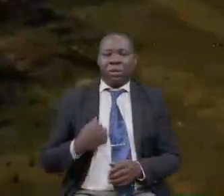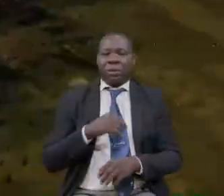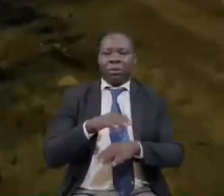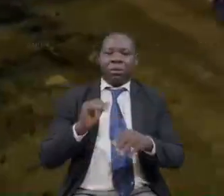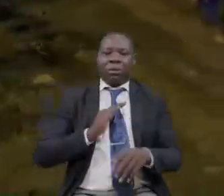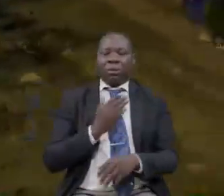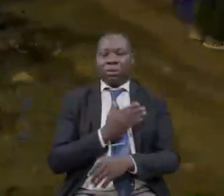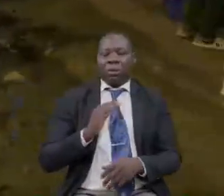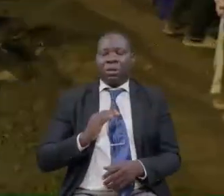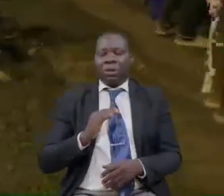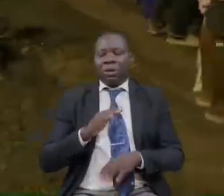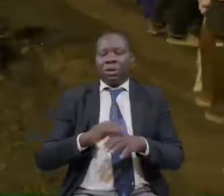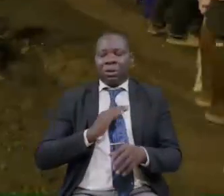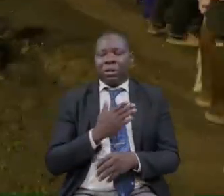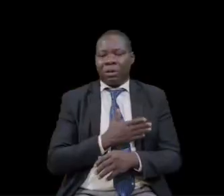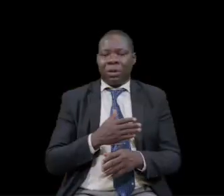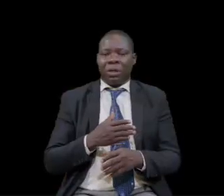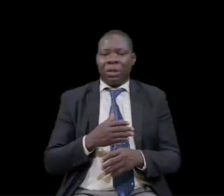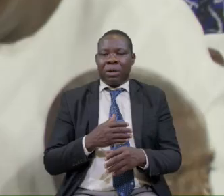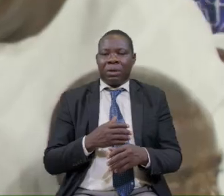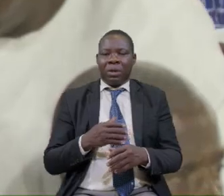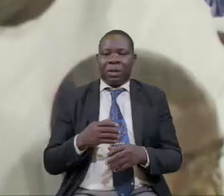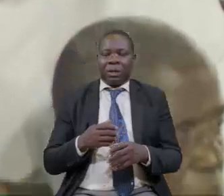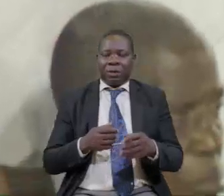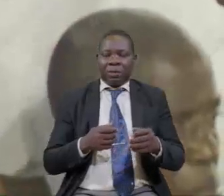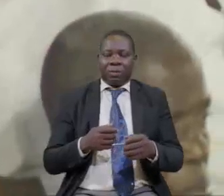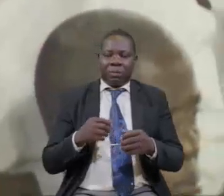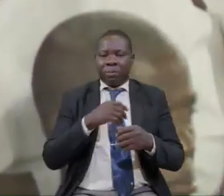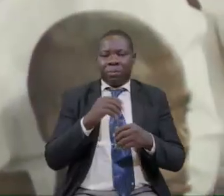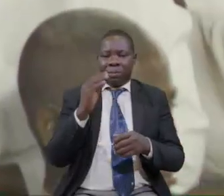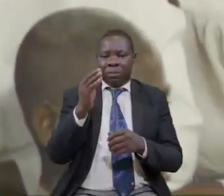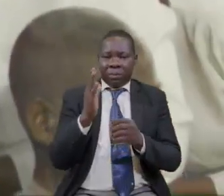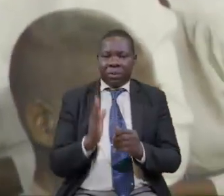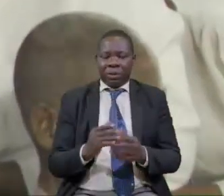pastor tonight to lead us in the time of counseling.